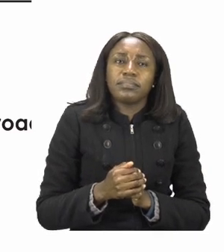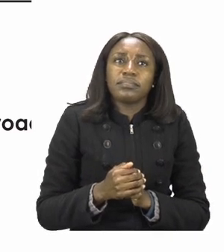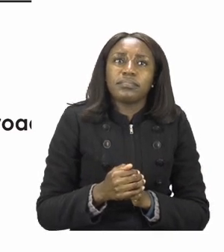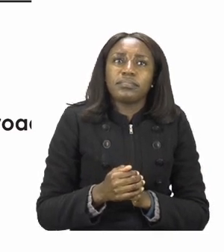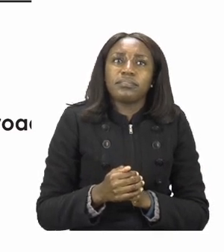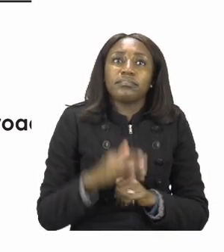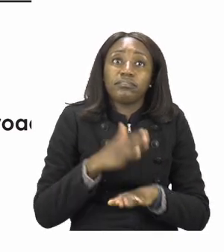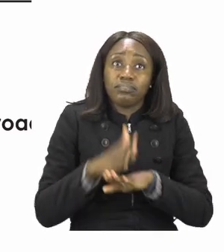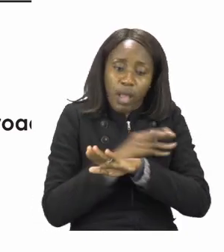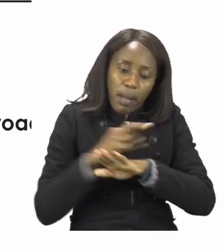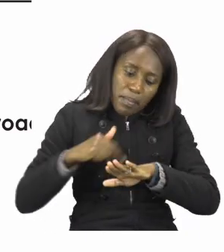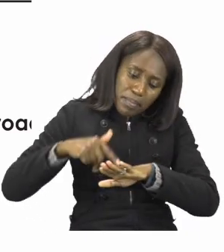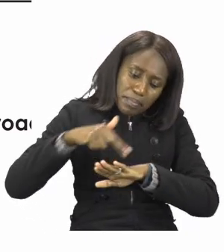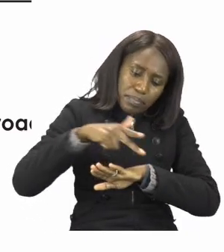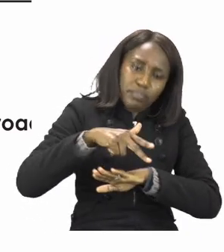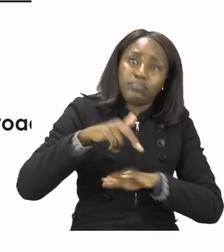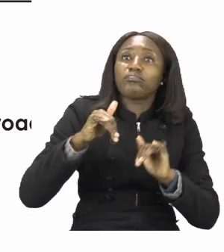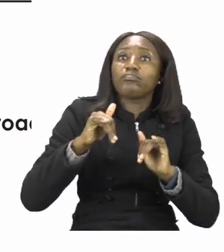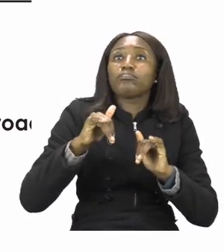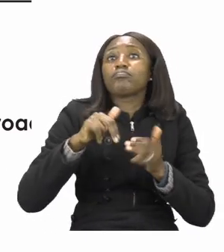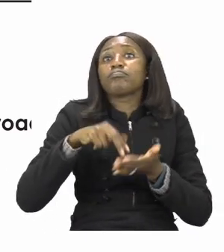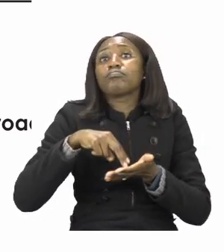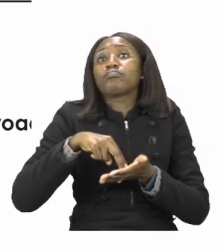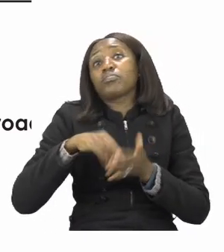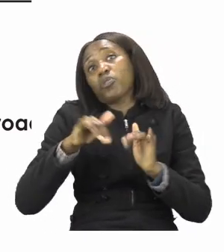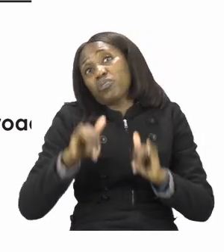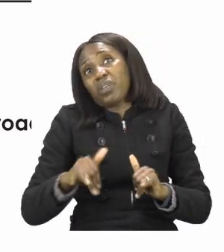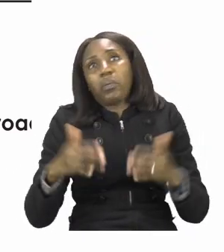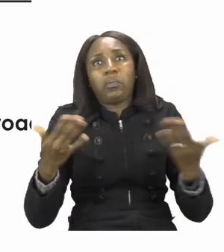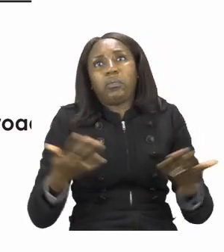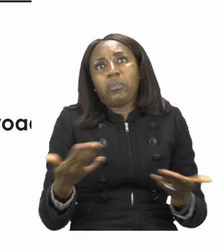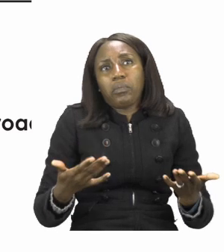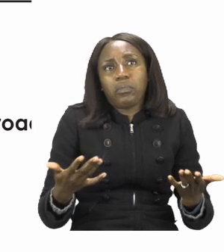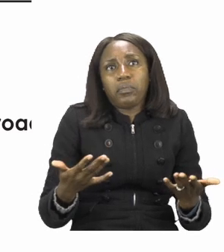Where must you stay before crossing?